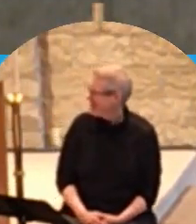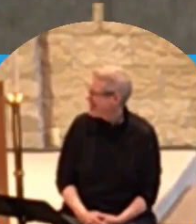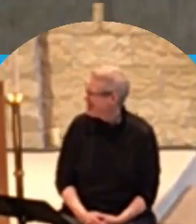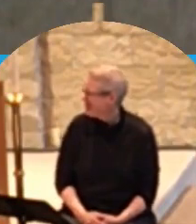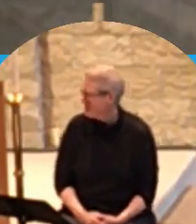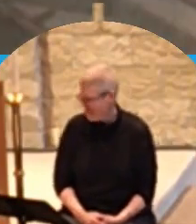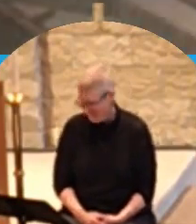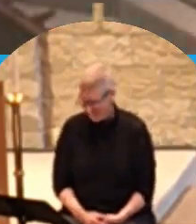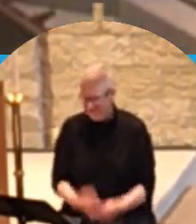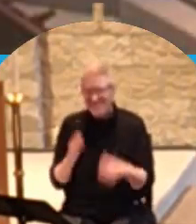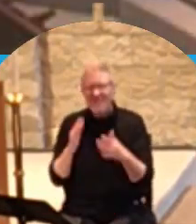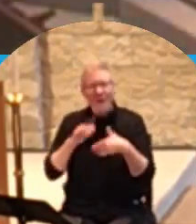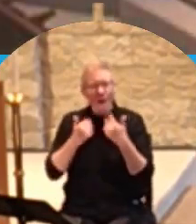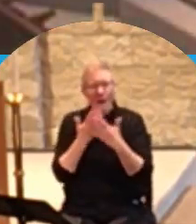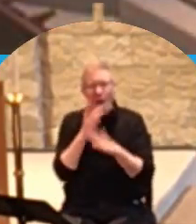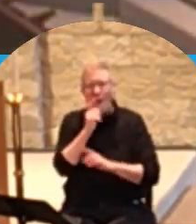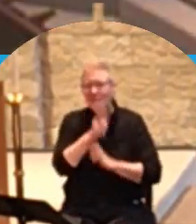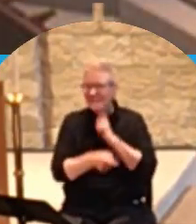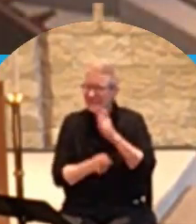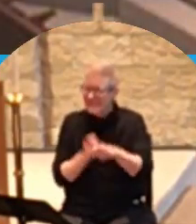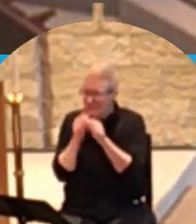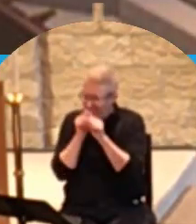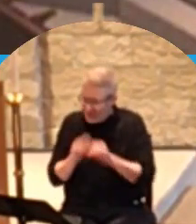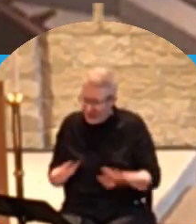So let us bless these gifts.